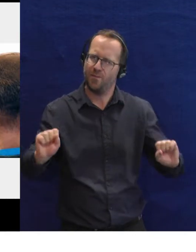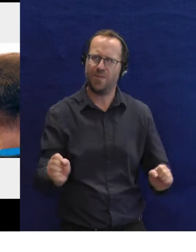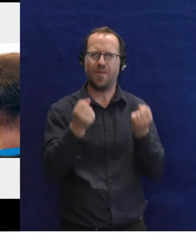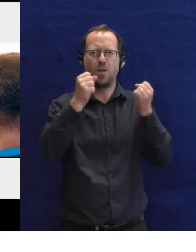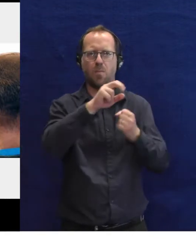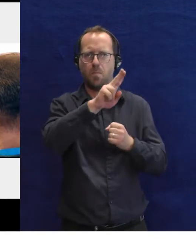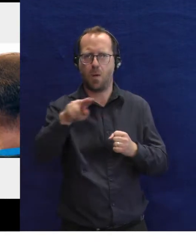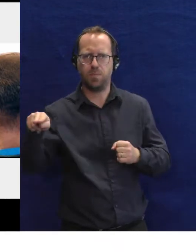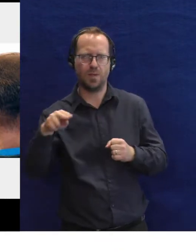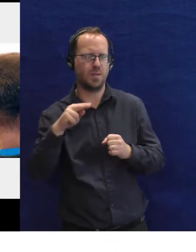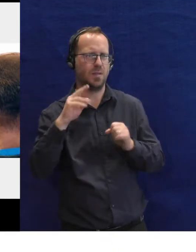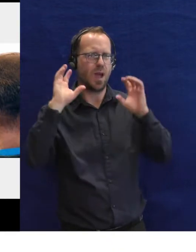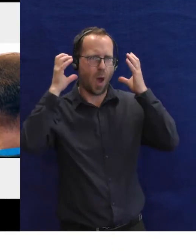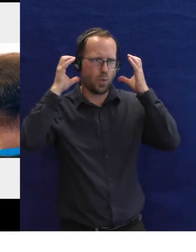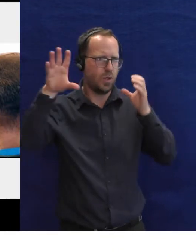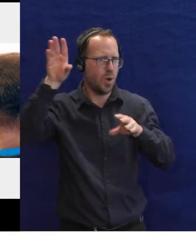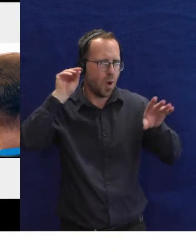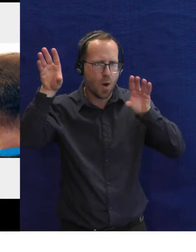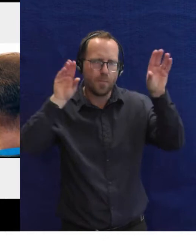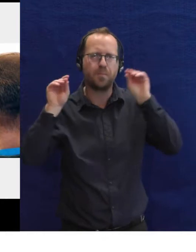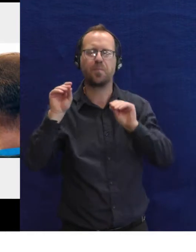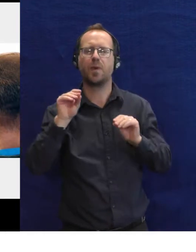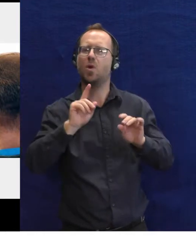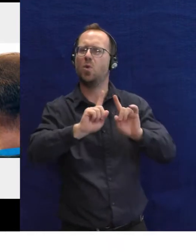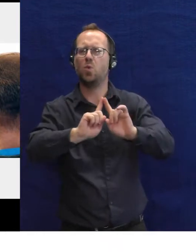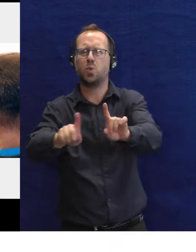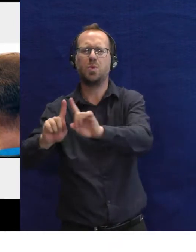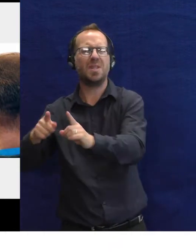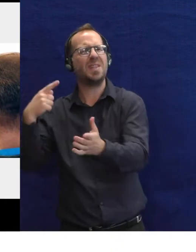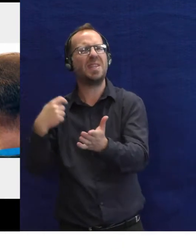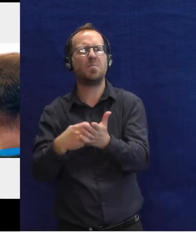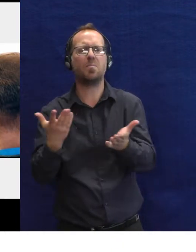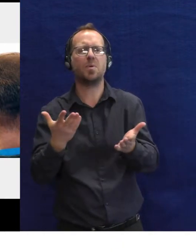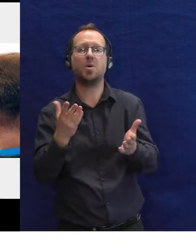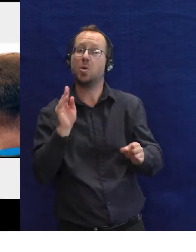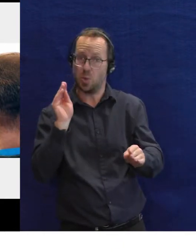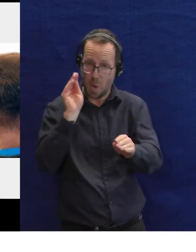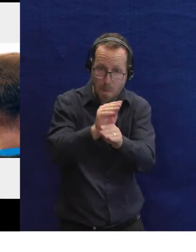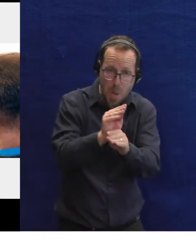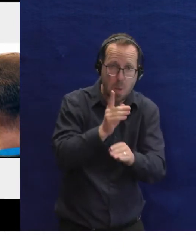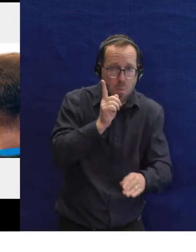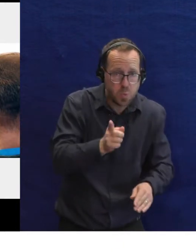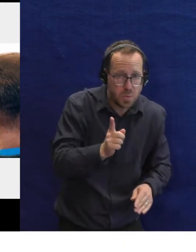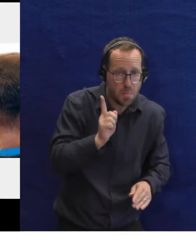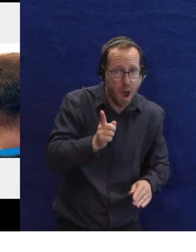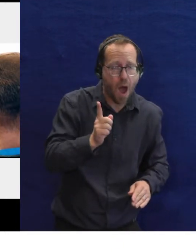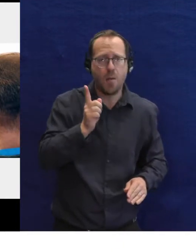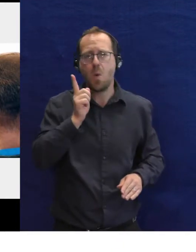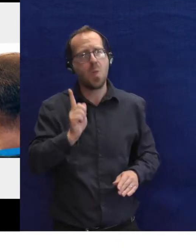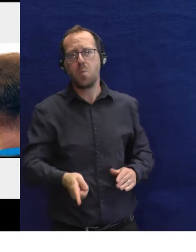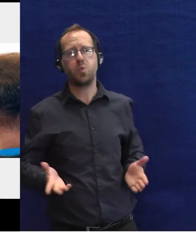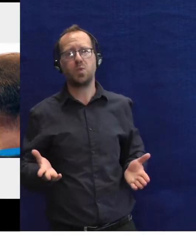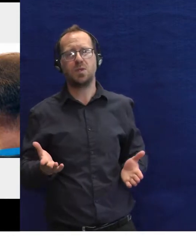were discovering which part was useful, which part we should leave out, where we should maybe add some additional